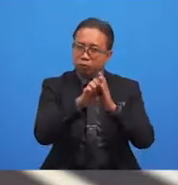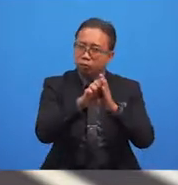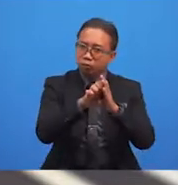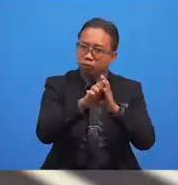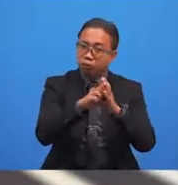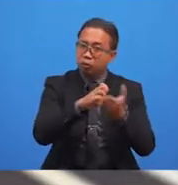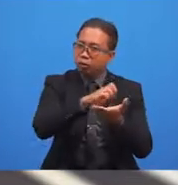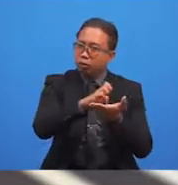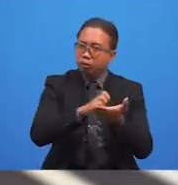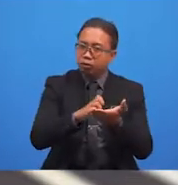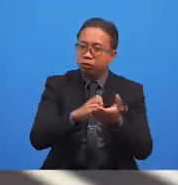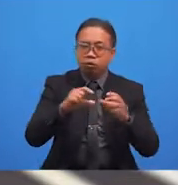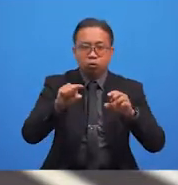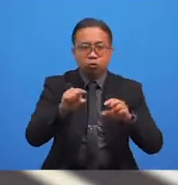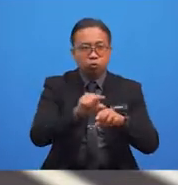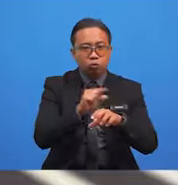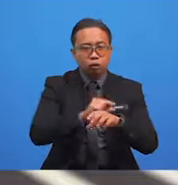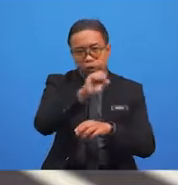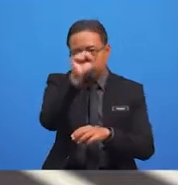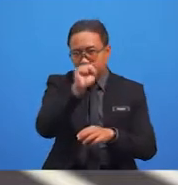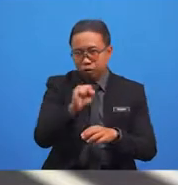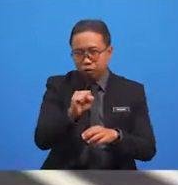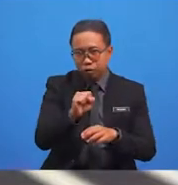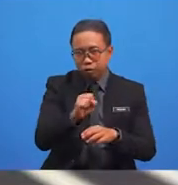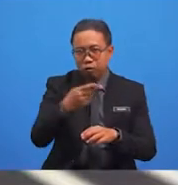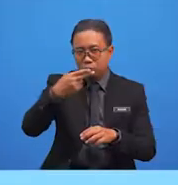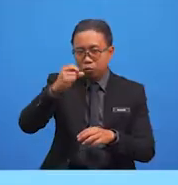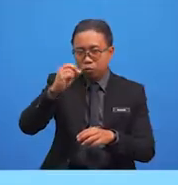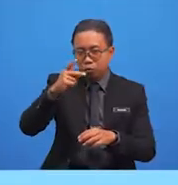writer uses a question as the hook.